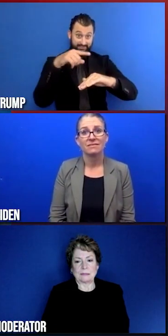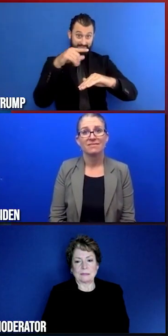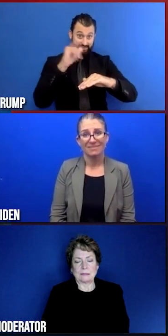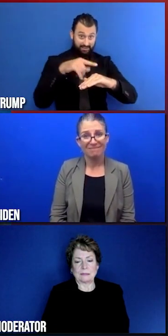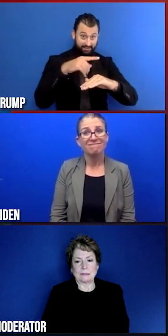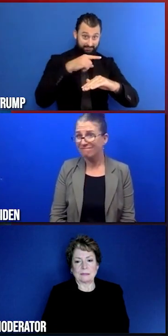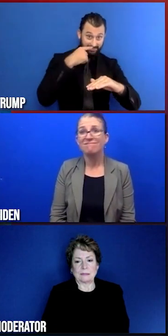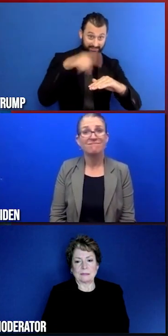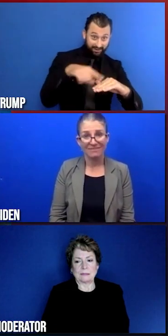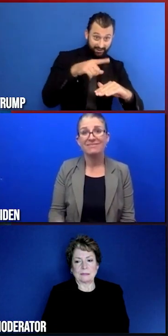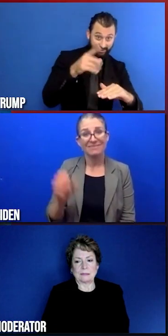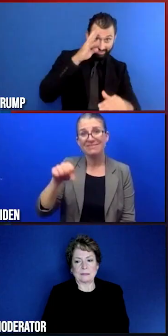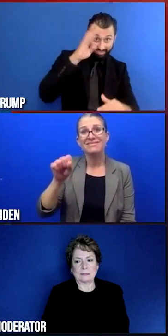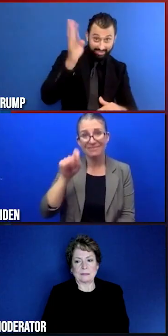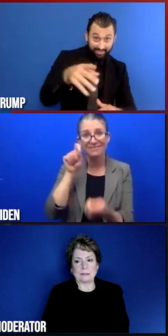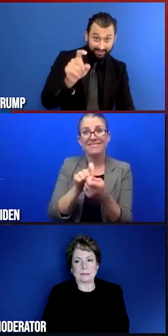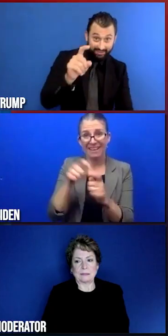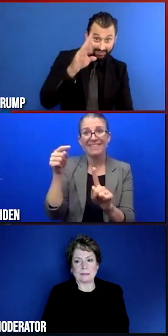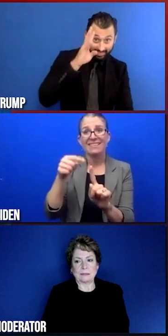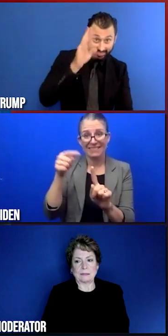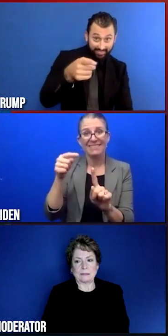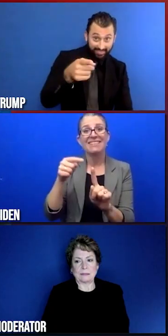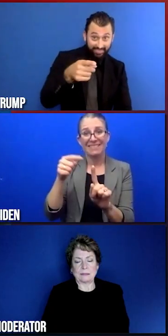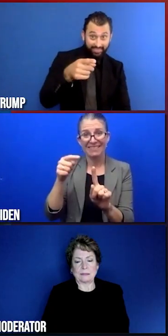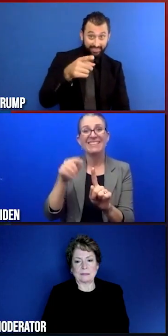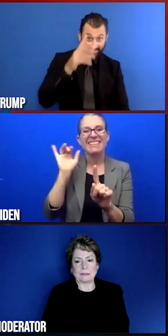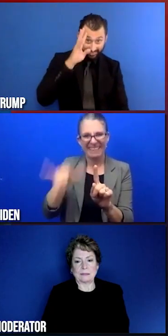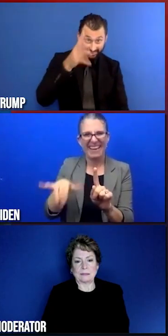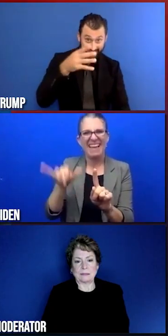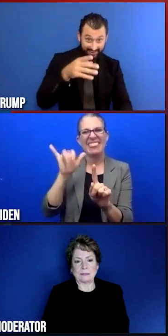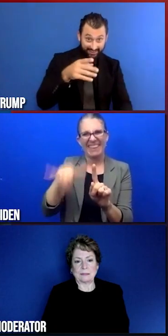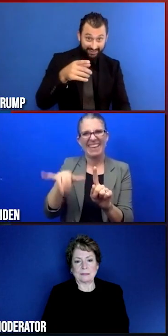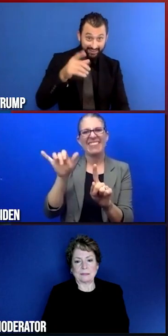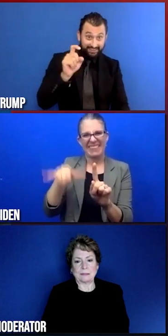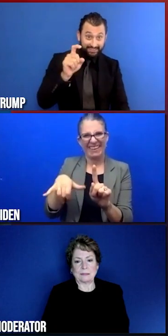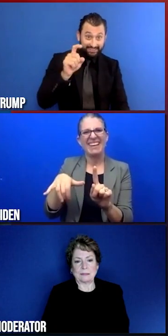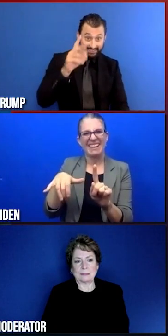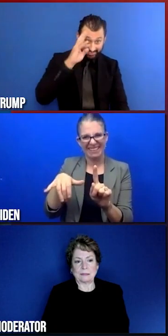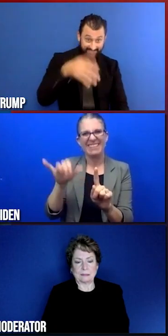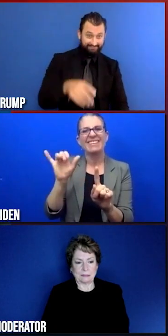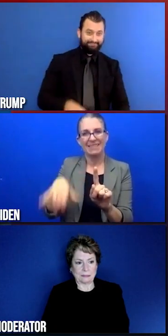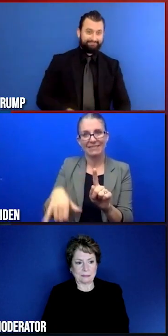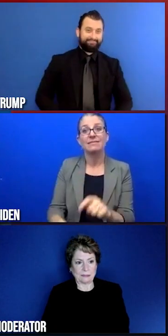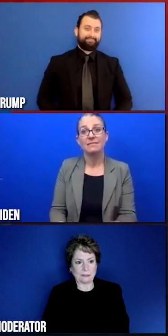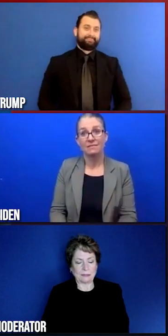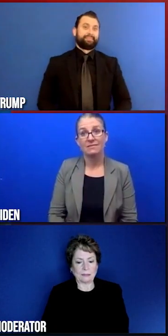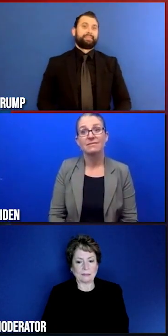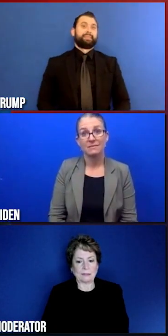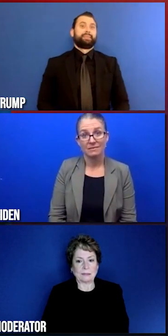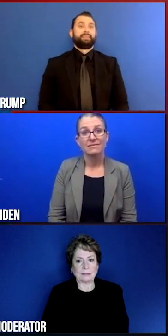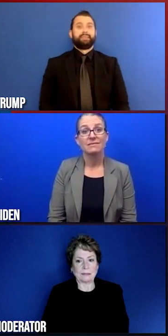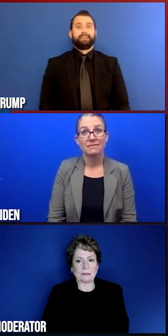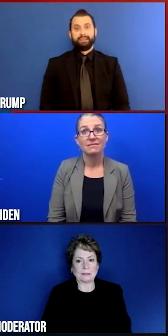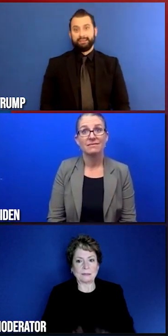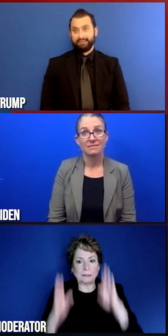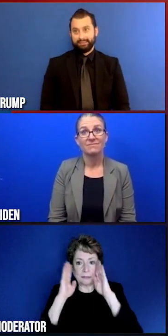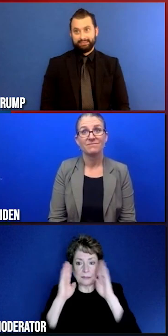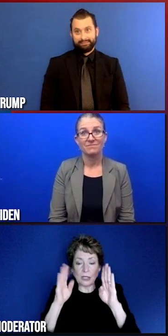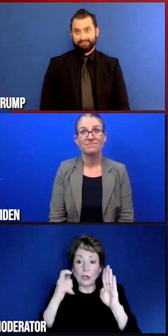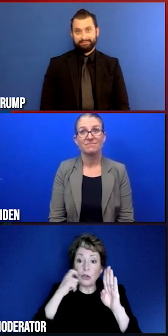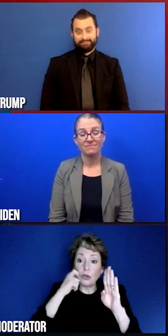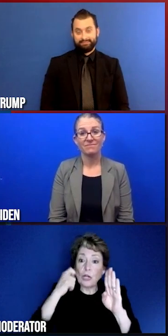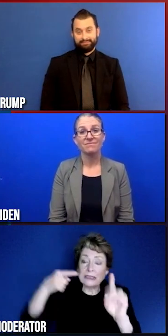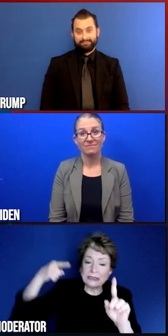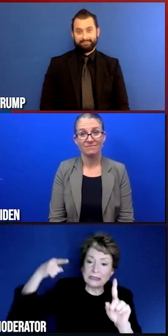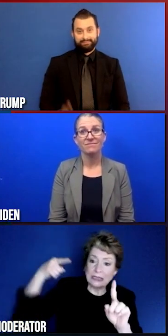This is where he's going. The laptop is Russia. Gentlemen, I want to stay on the issue of race. You have to be kidding. Here we go again with